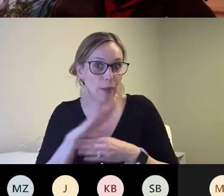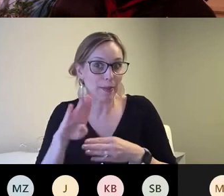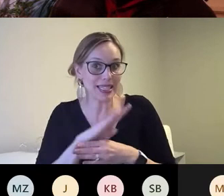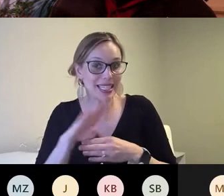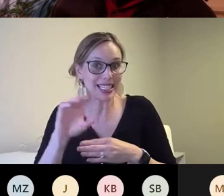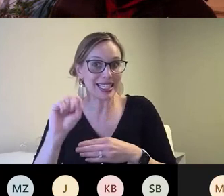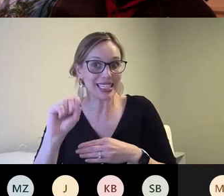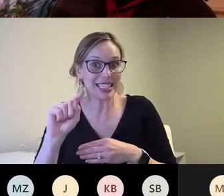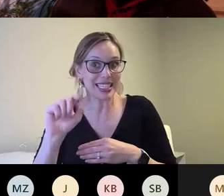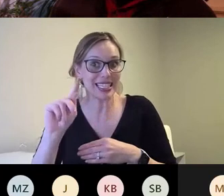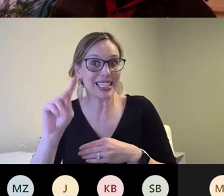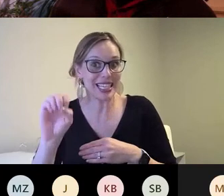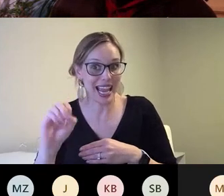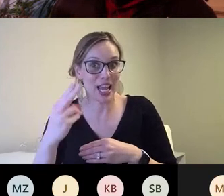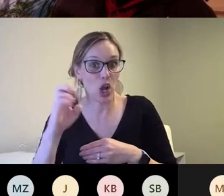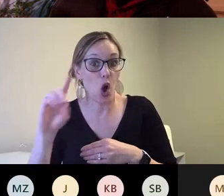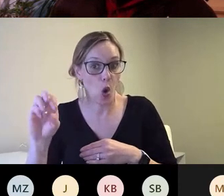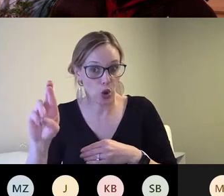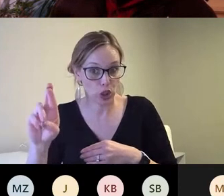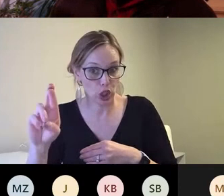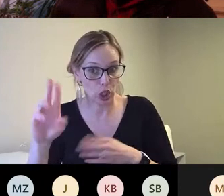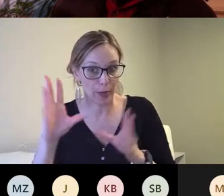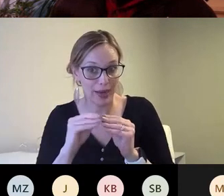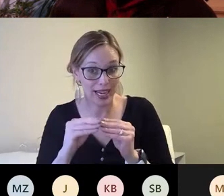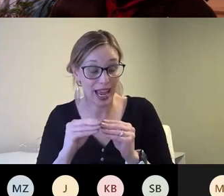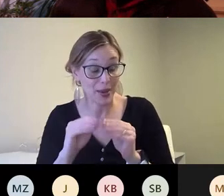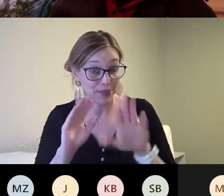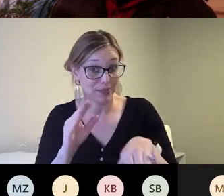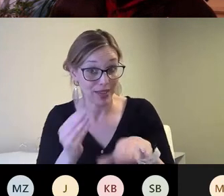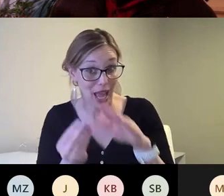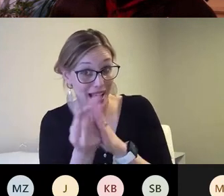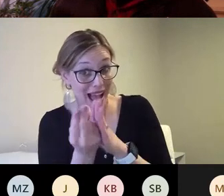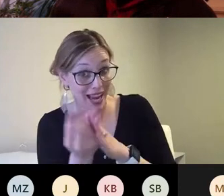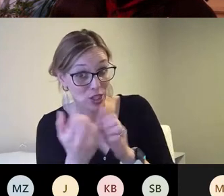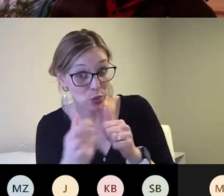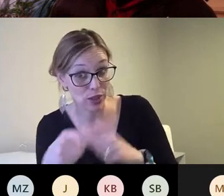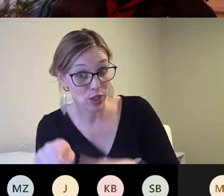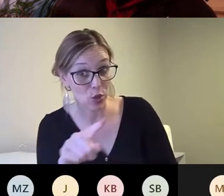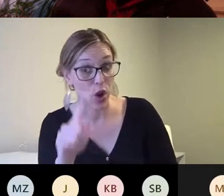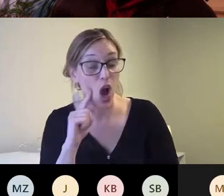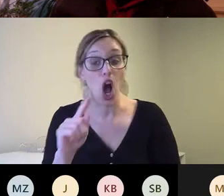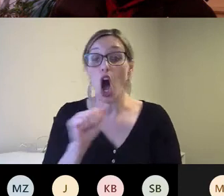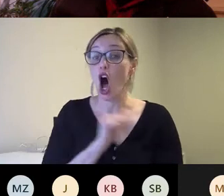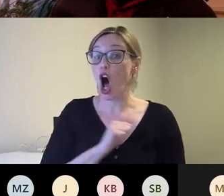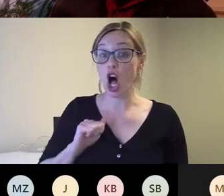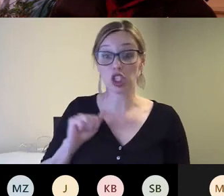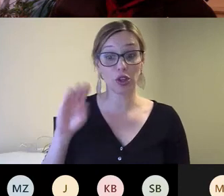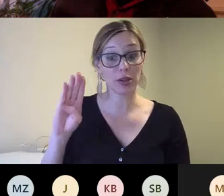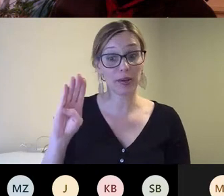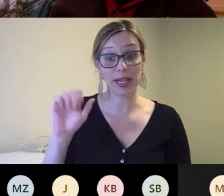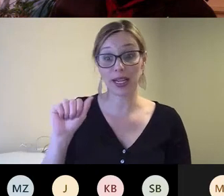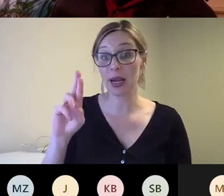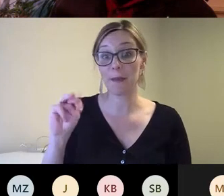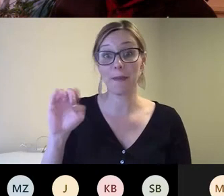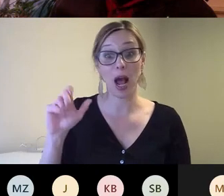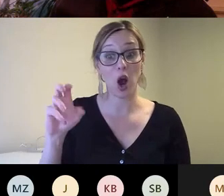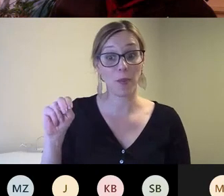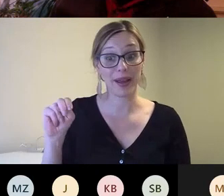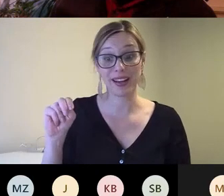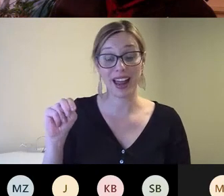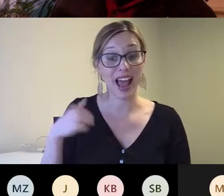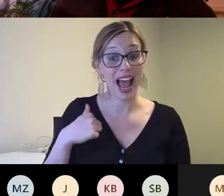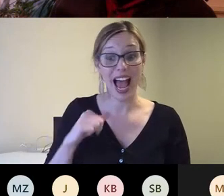you, I'll just be candid, I didn't appreciate the way Alderman Bauman articulated his